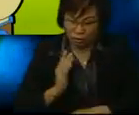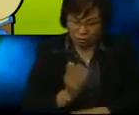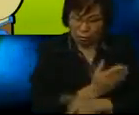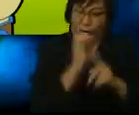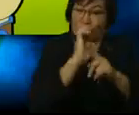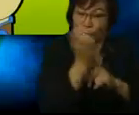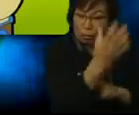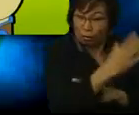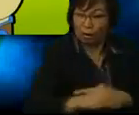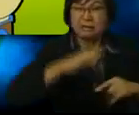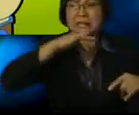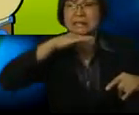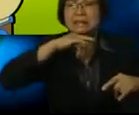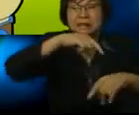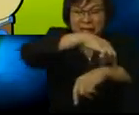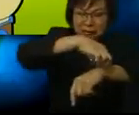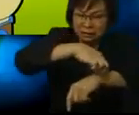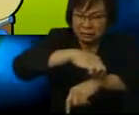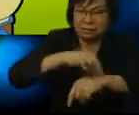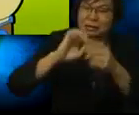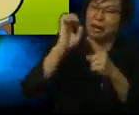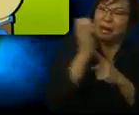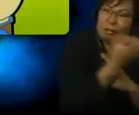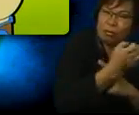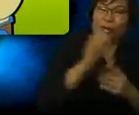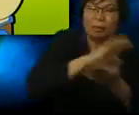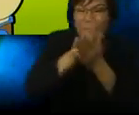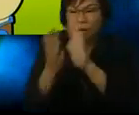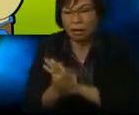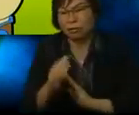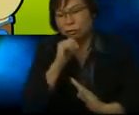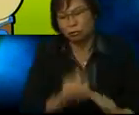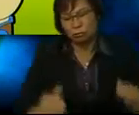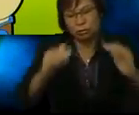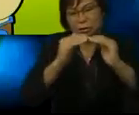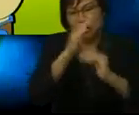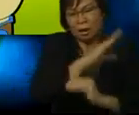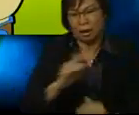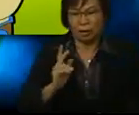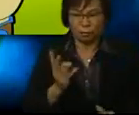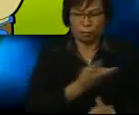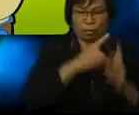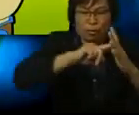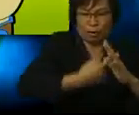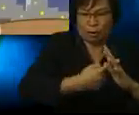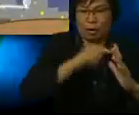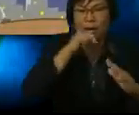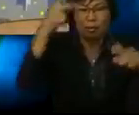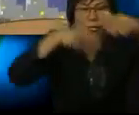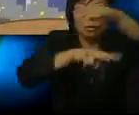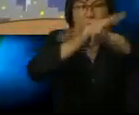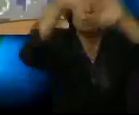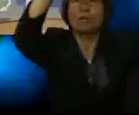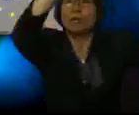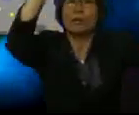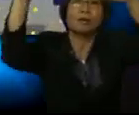and pollute the earth, the environment will become unstable and will begin to have unpredictable weather.